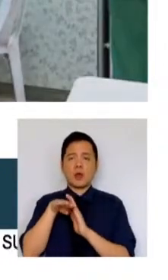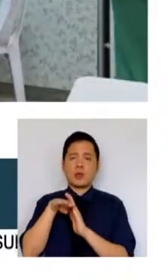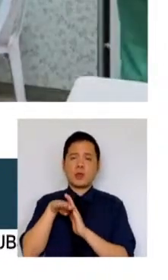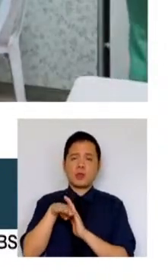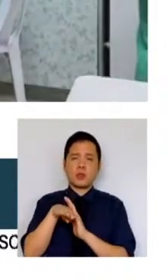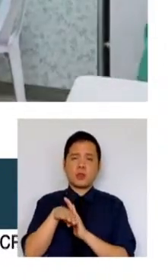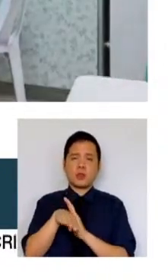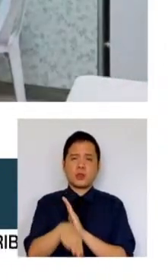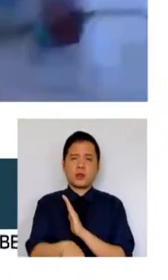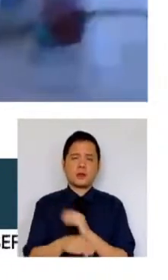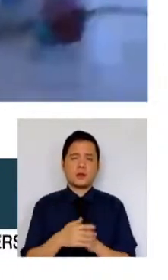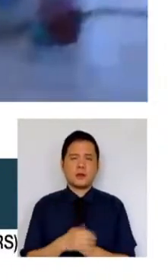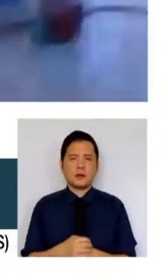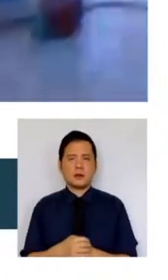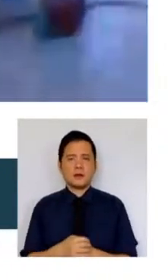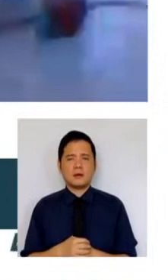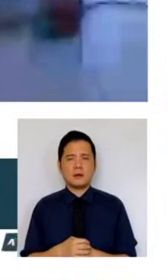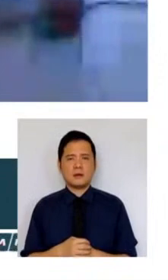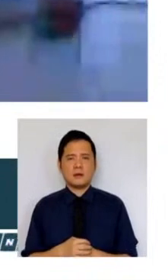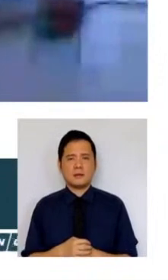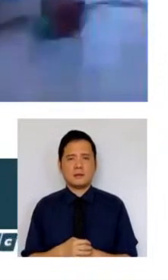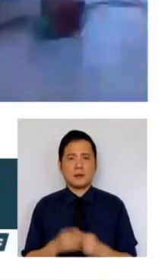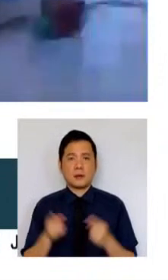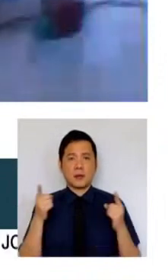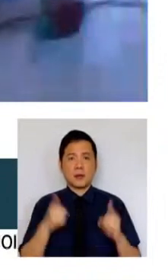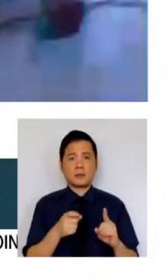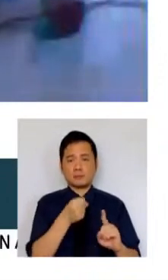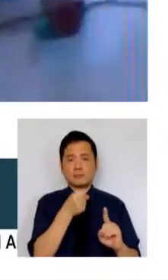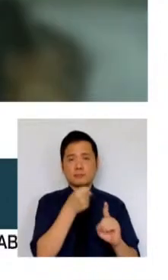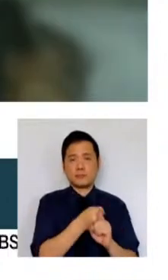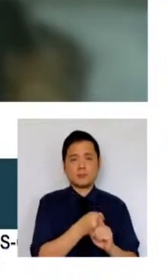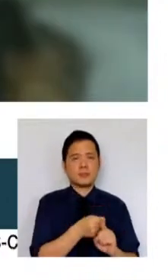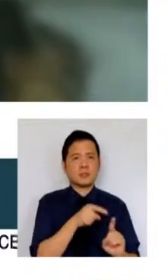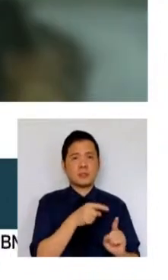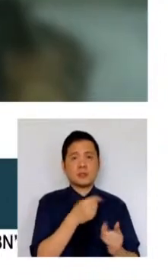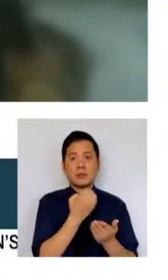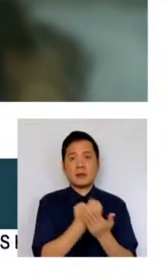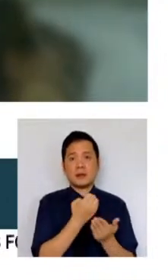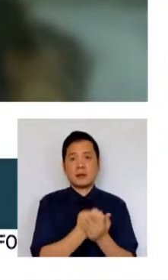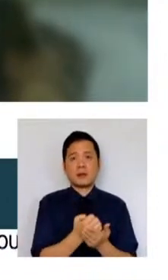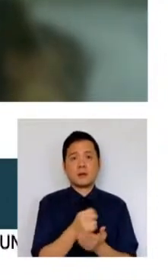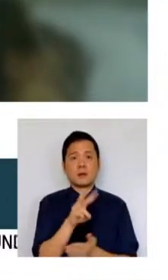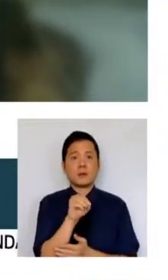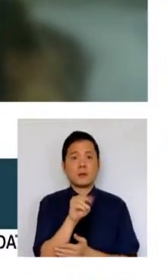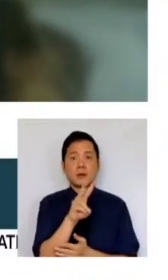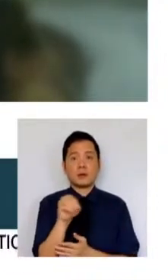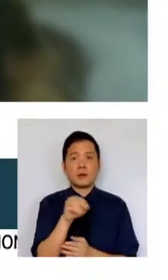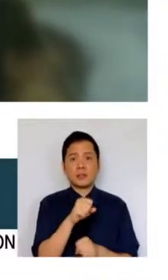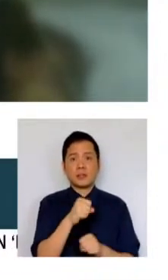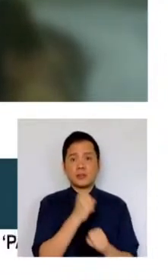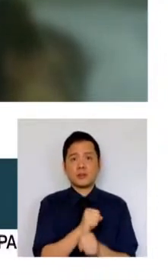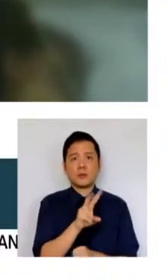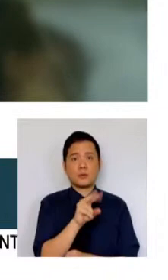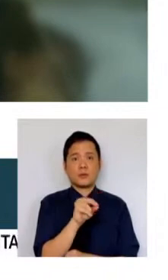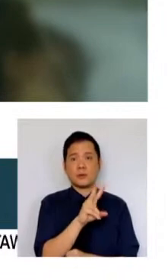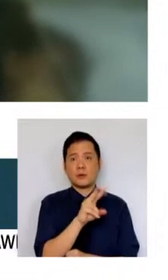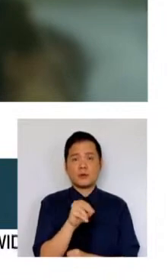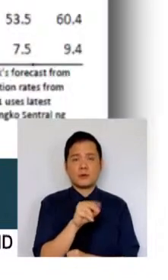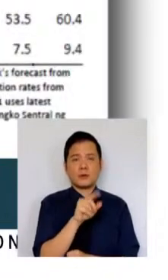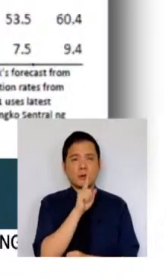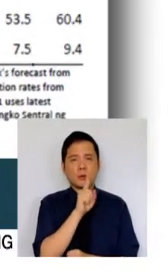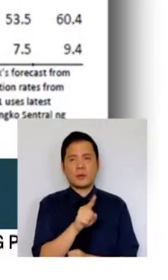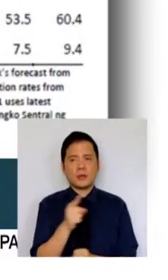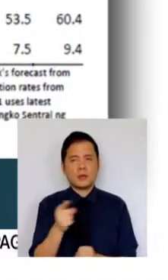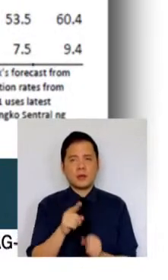and as a result, the economy in 2020 contracted the most, one of the sharpest contractions